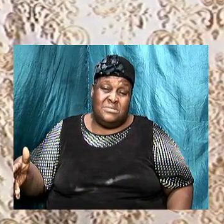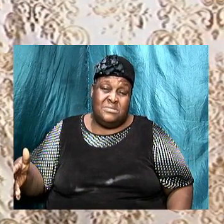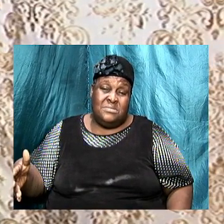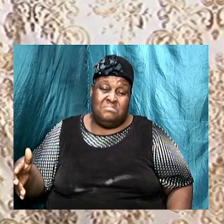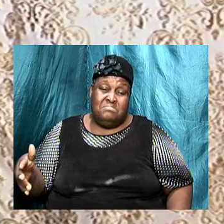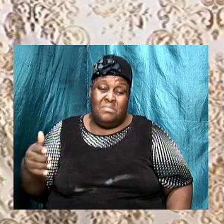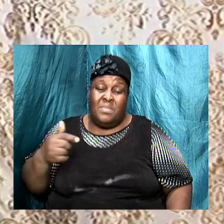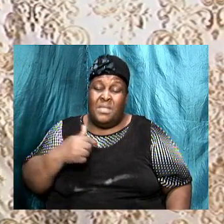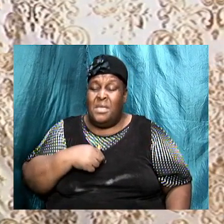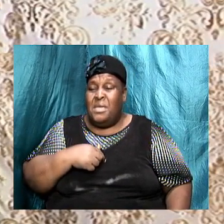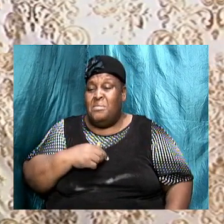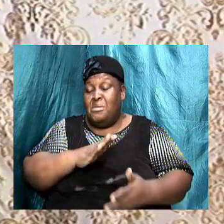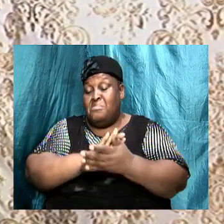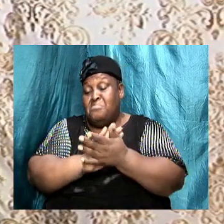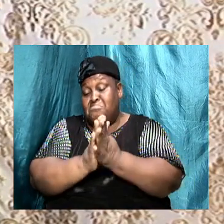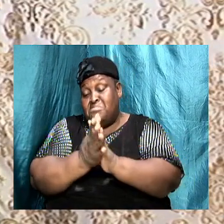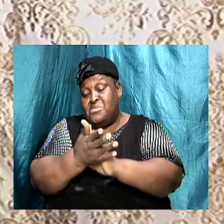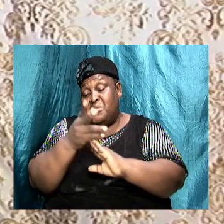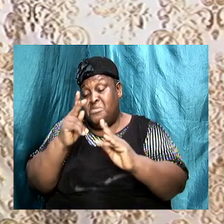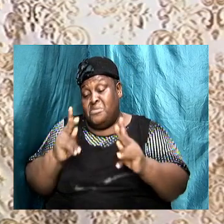I am a peaceful person.